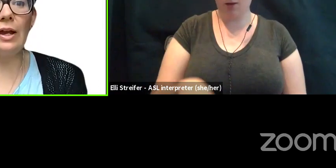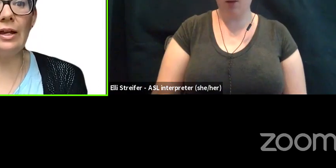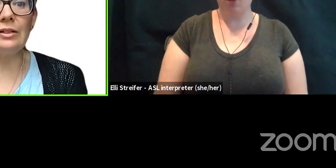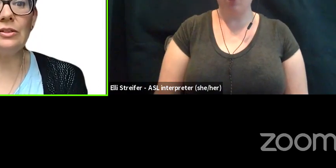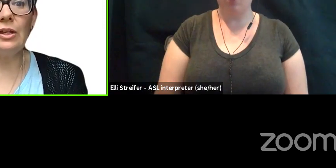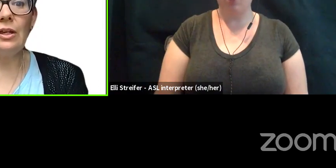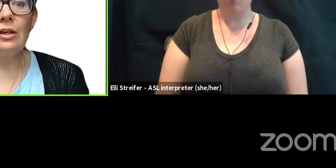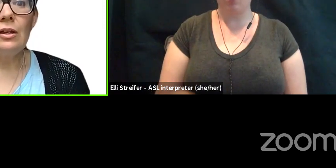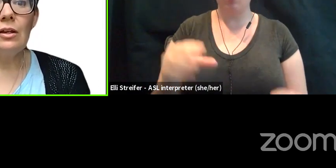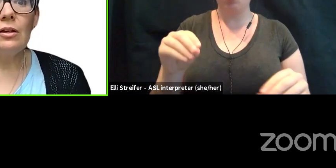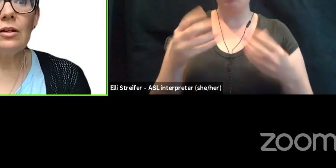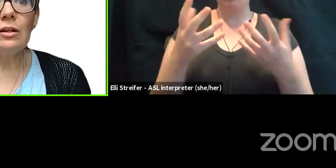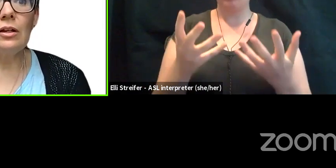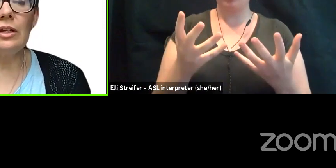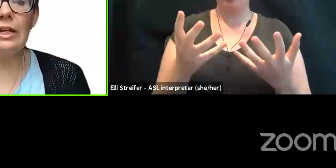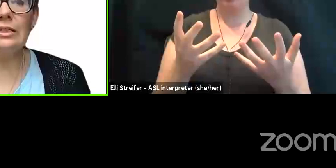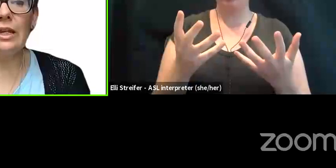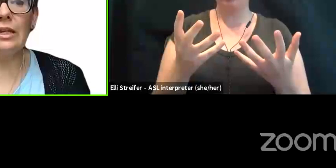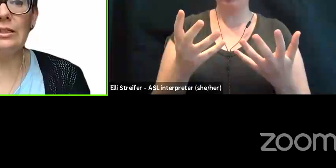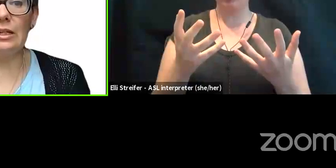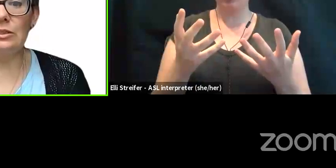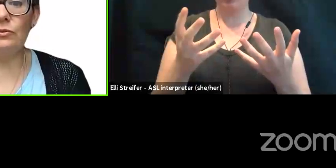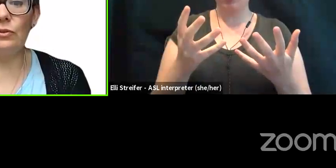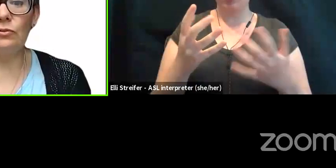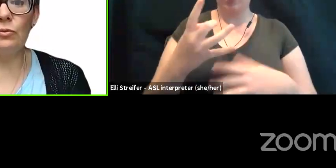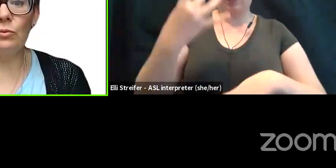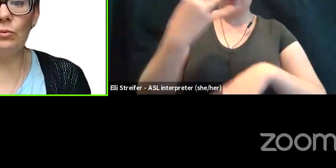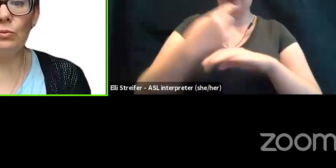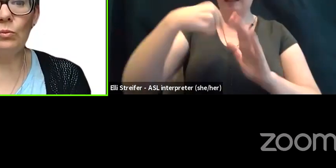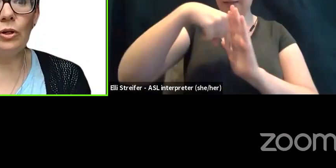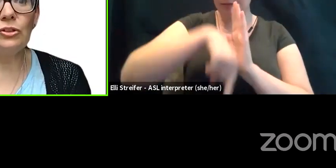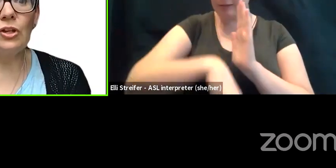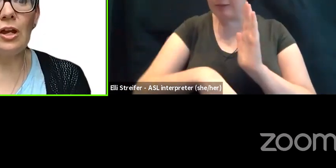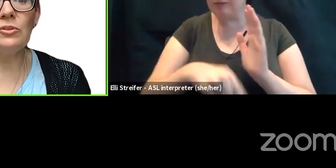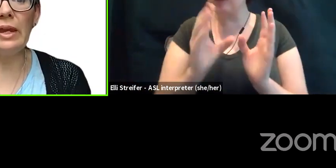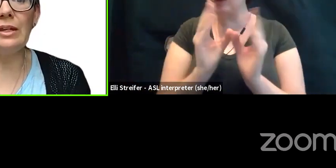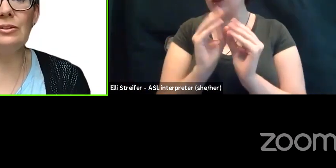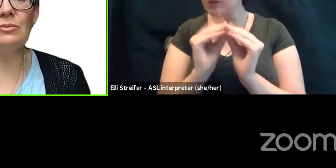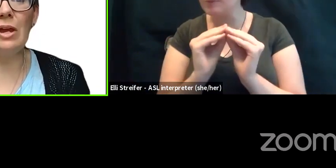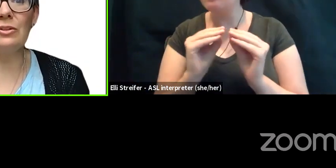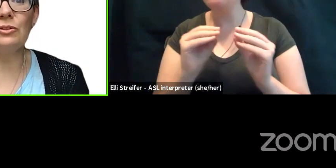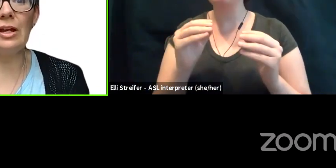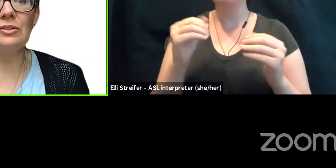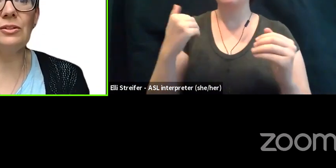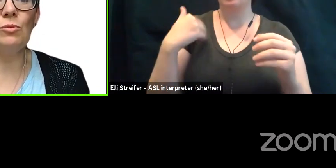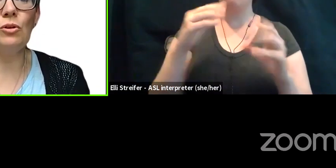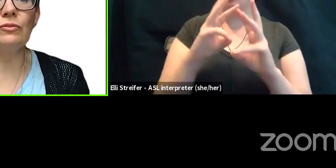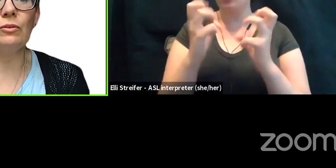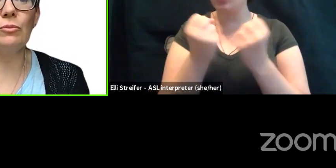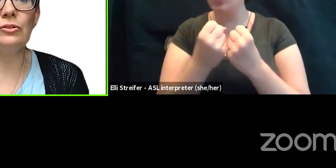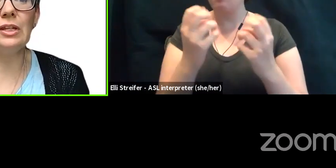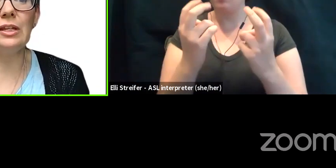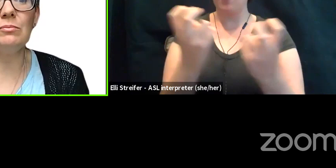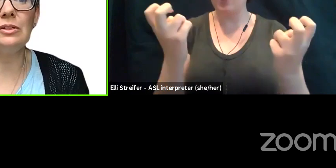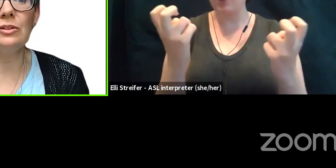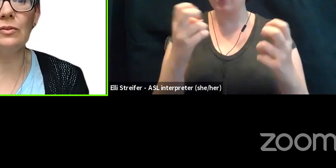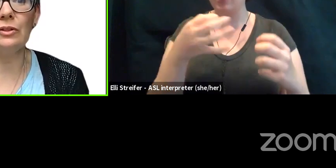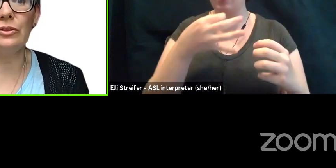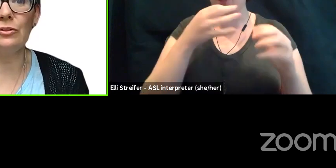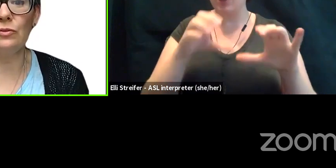and provides an 8-day intensive full of workshops, panels, master classes, and more for emerging